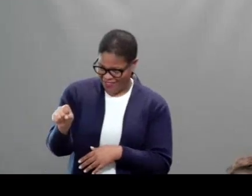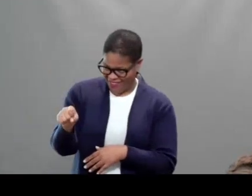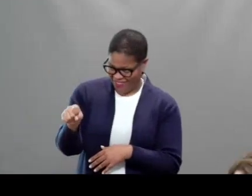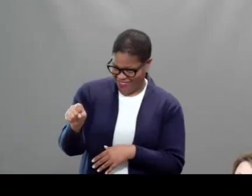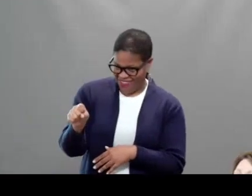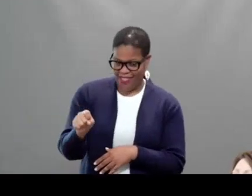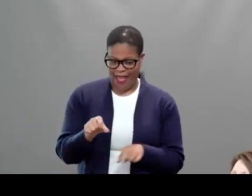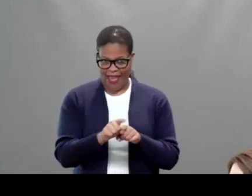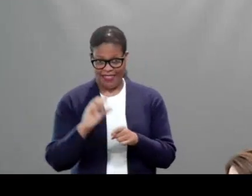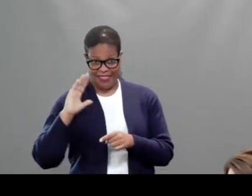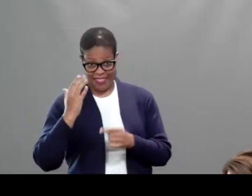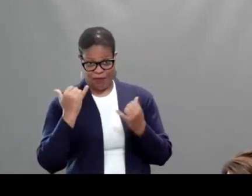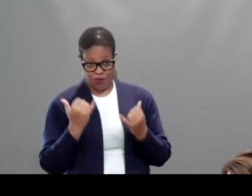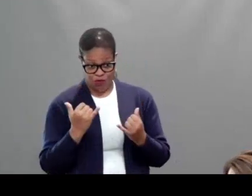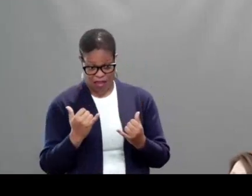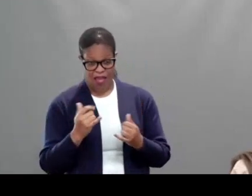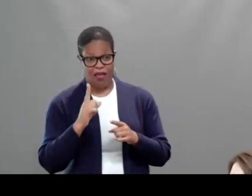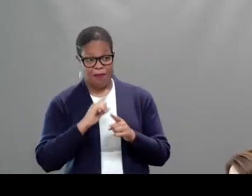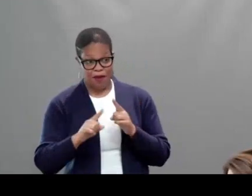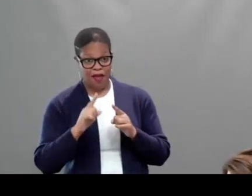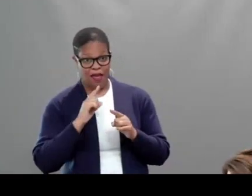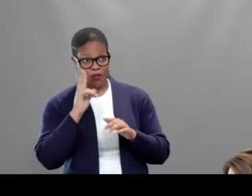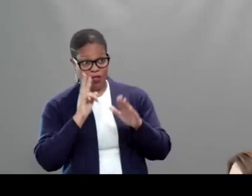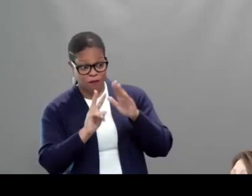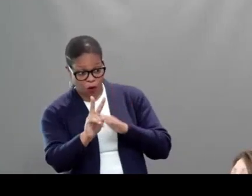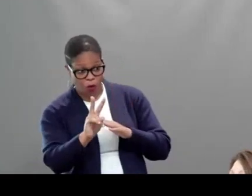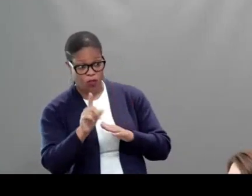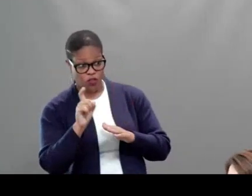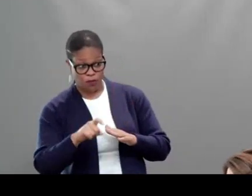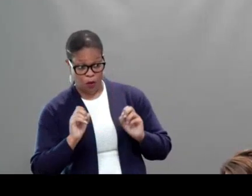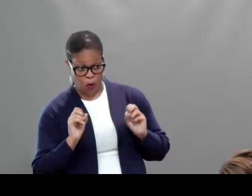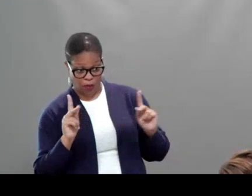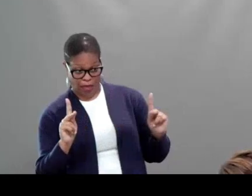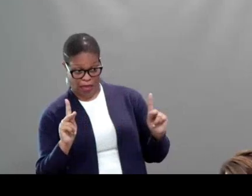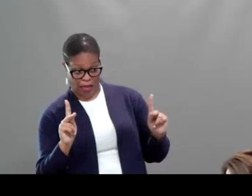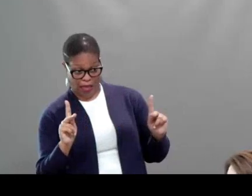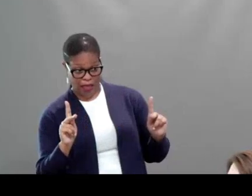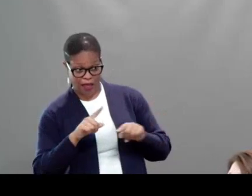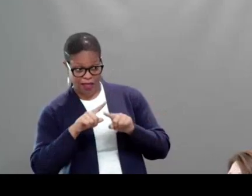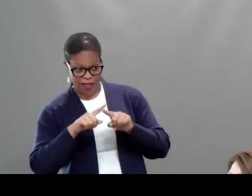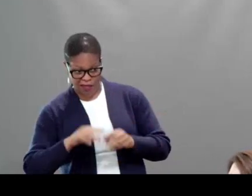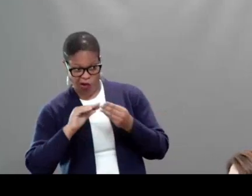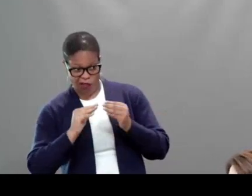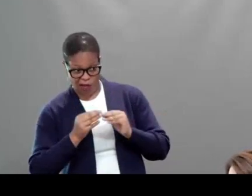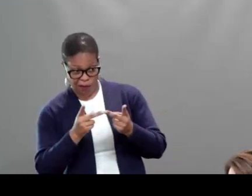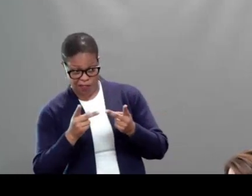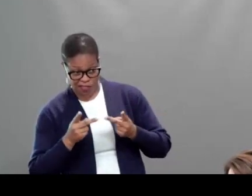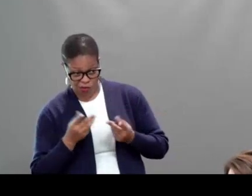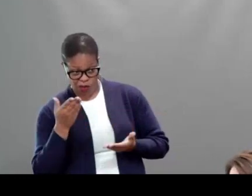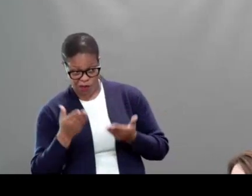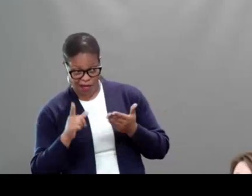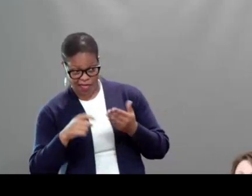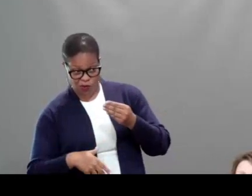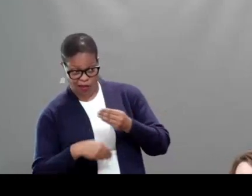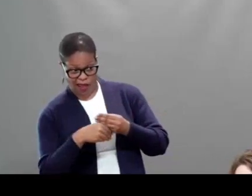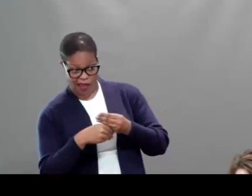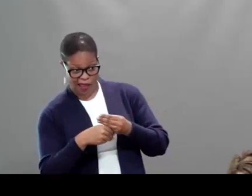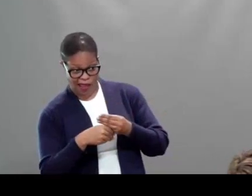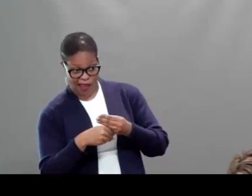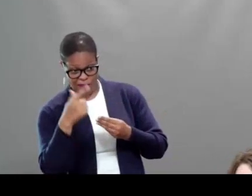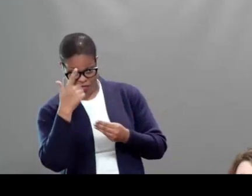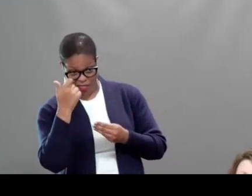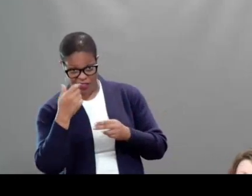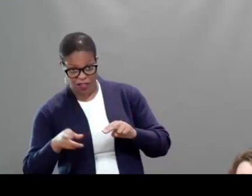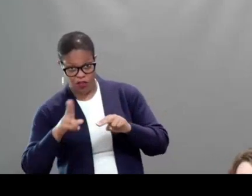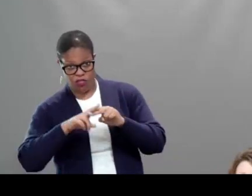look today, and as we look forward, we Yes. think we should be okay as well, Yes. depending on the number of positions we may need to add because